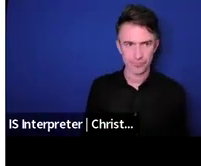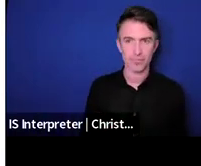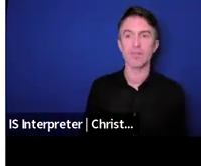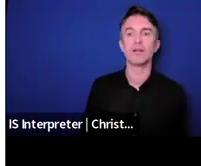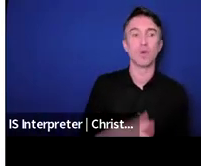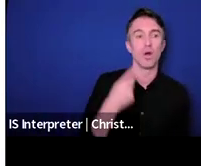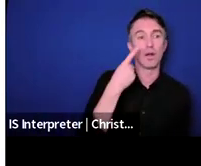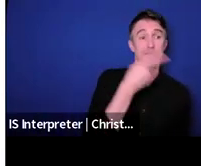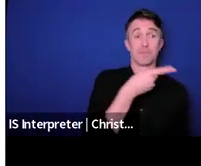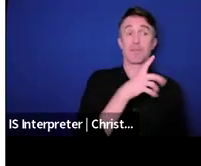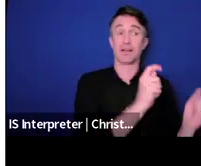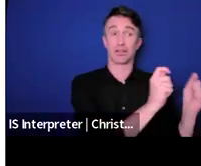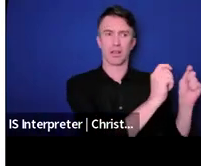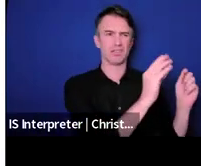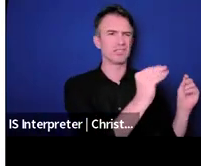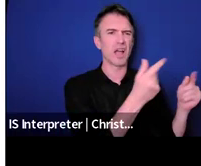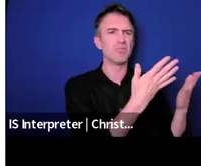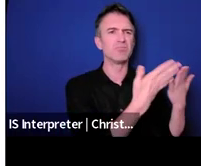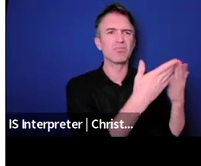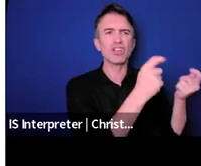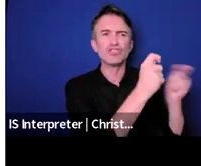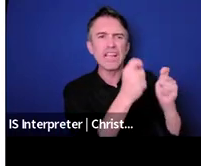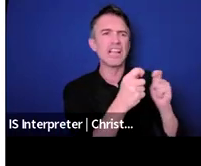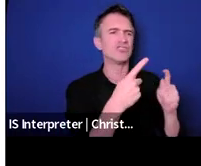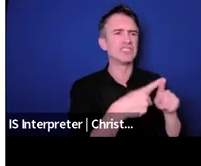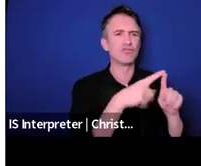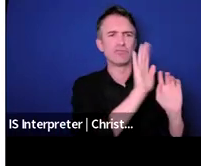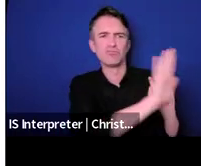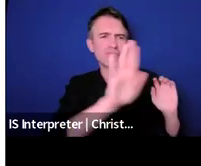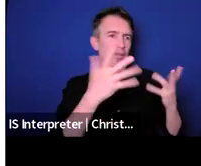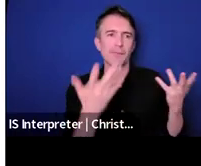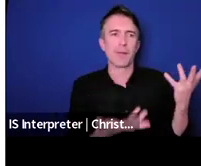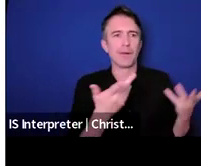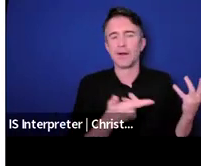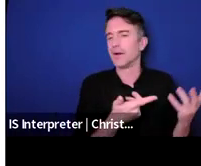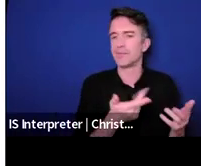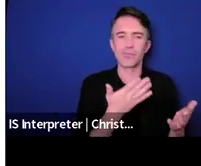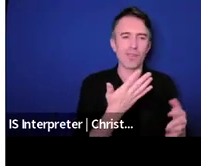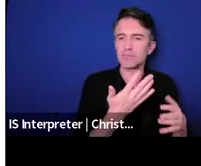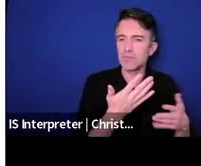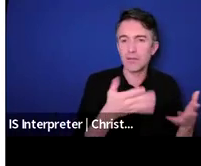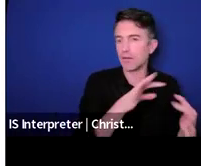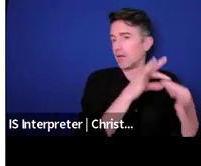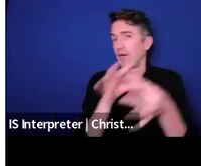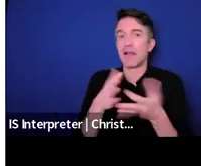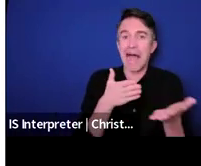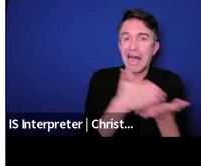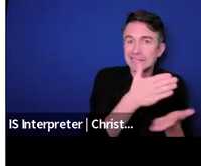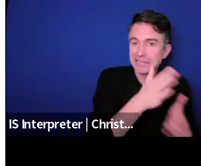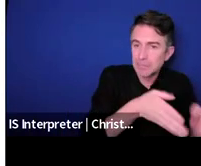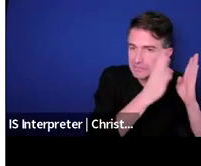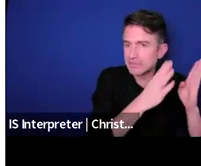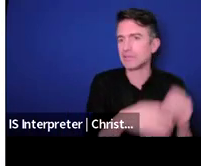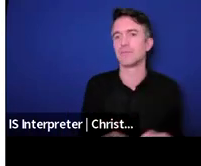support means, taking away words around the burden of unpaid care and what have you, which might be detrimental to the